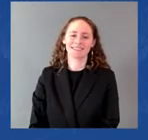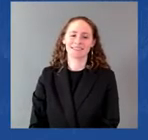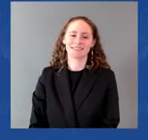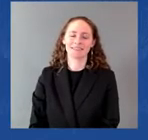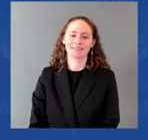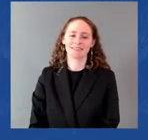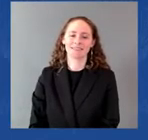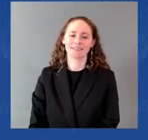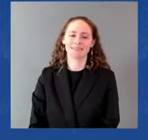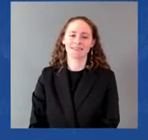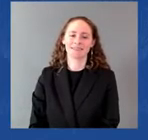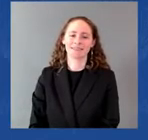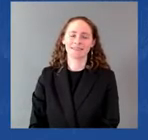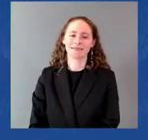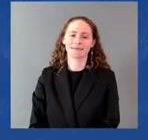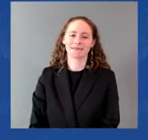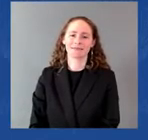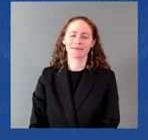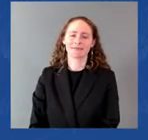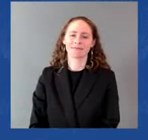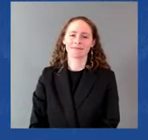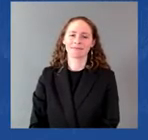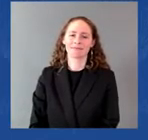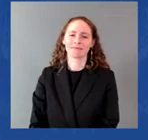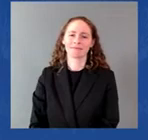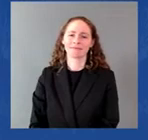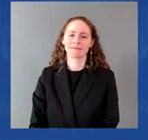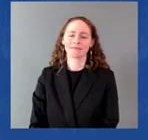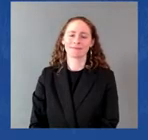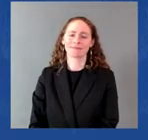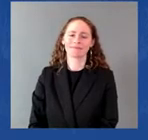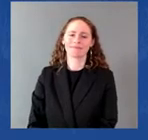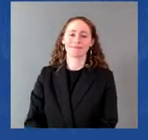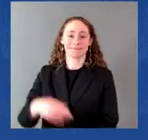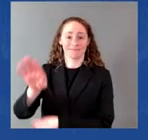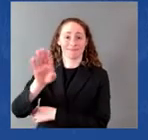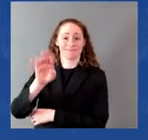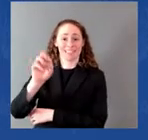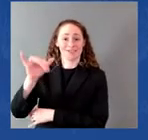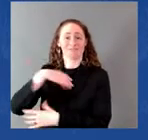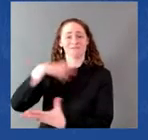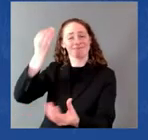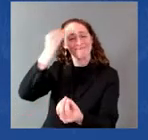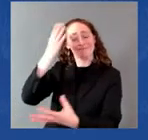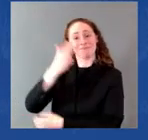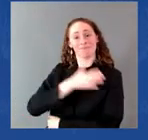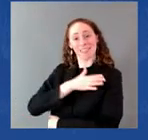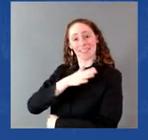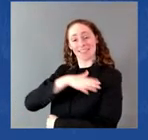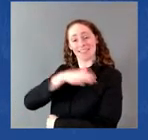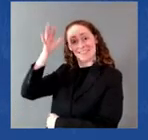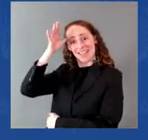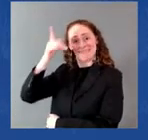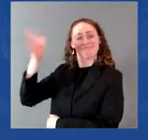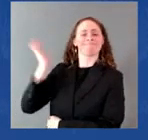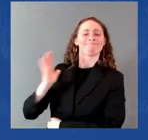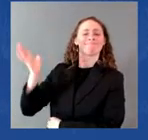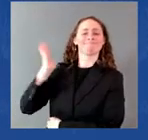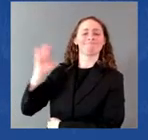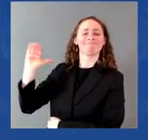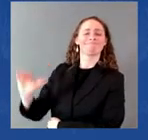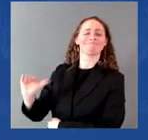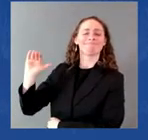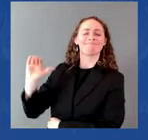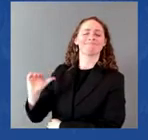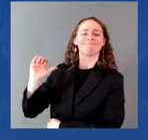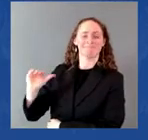You know, Barry, my dad, when he was a kid, had a band. And as he grew up and getting married and